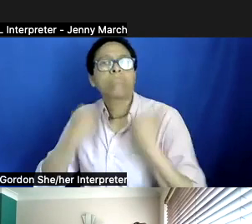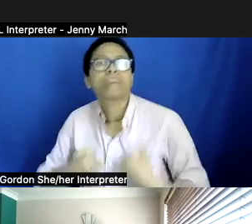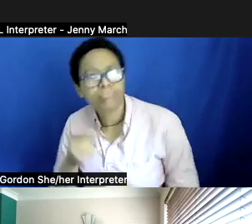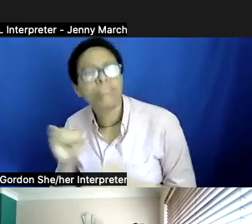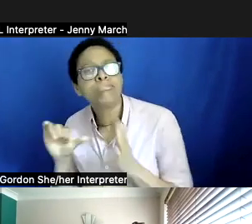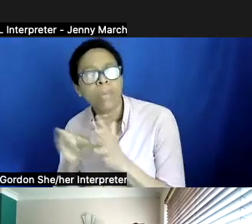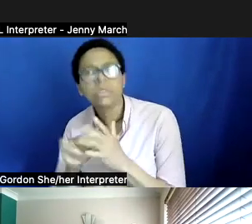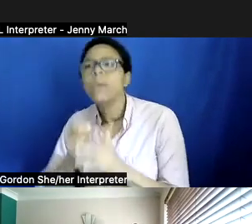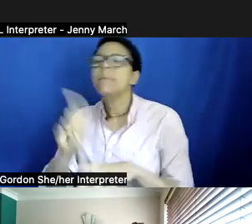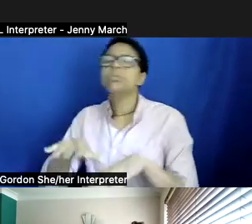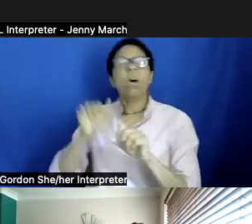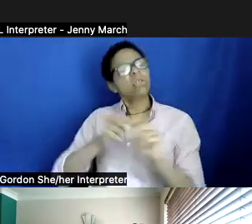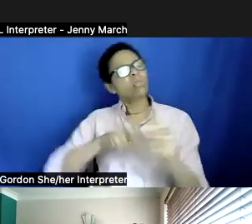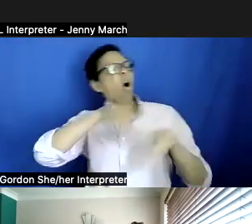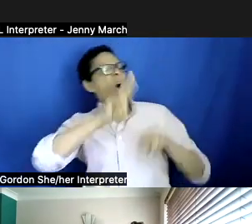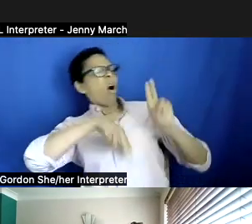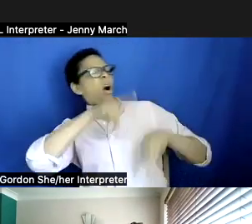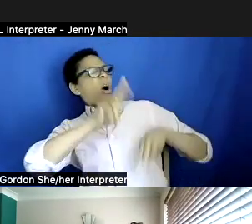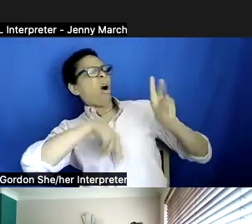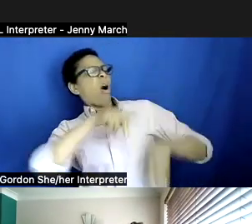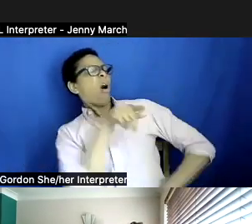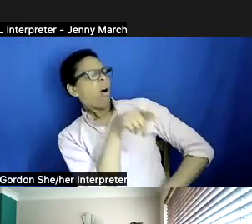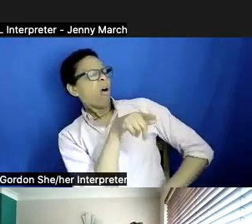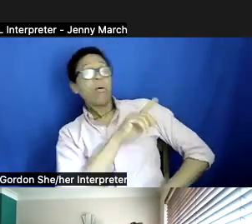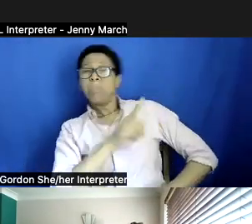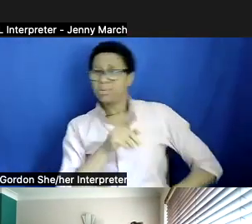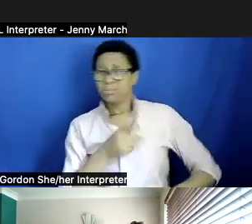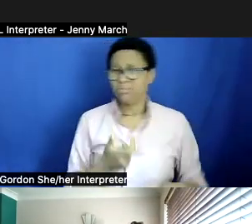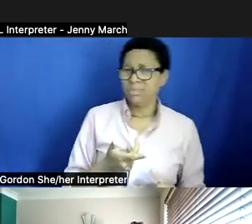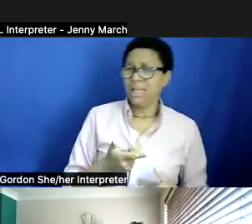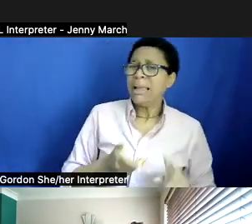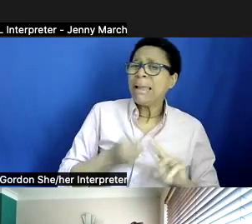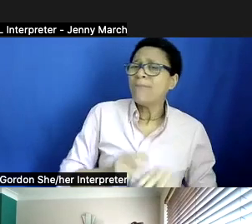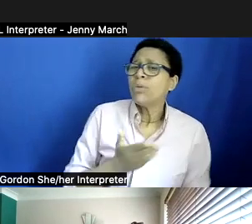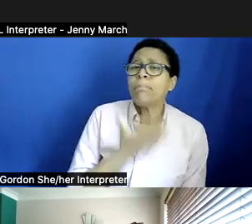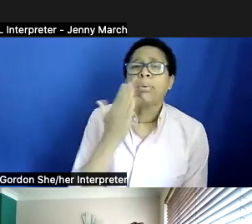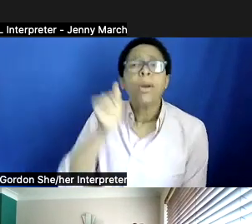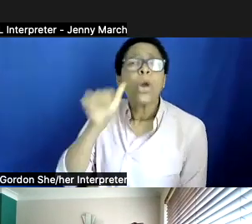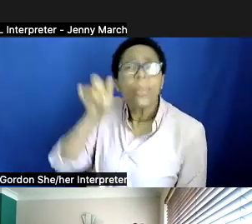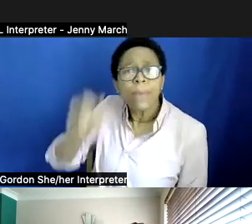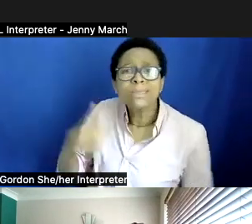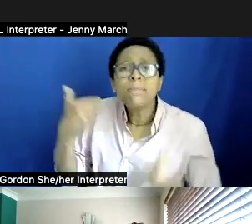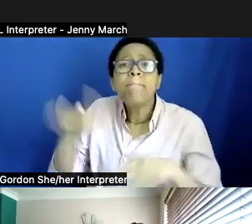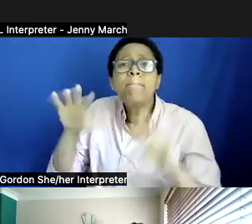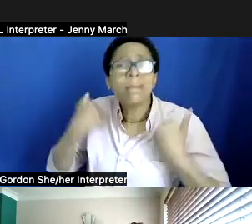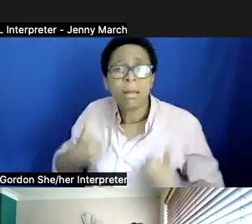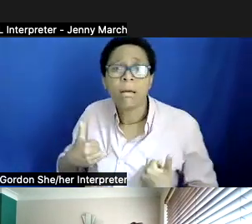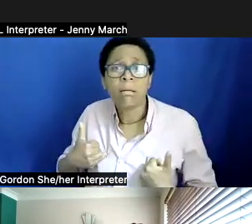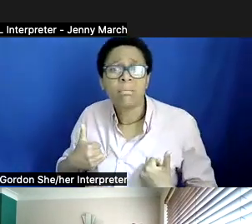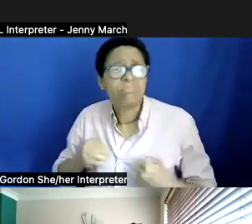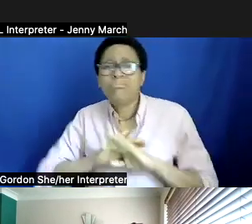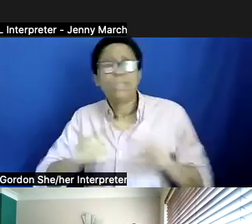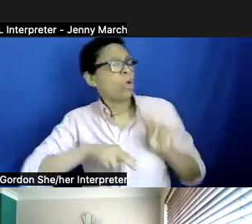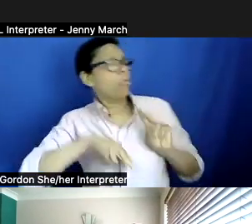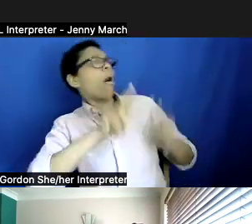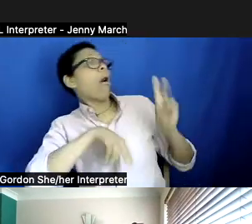on it, which they probably wouldn't do if they weren't aware of that piece of information. So I think it's really